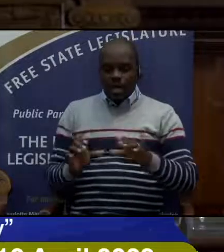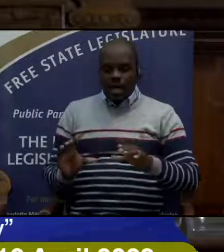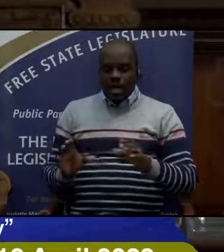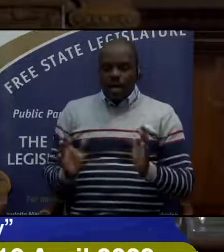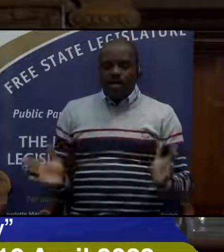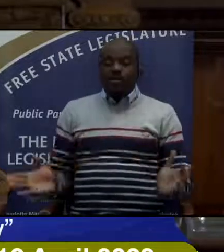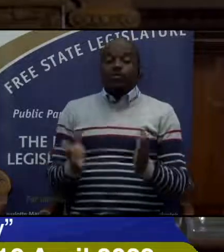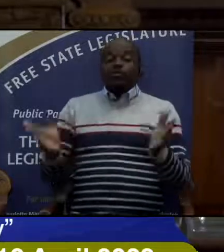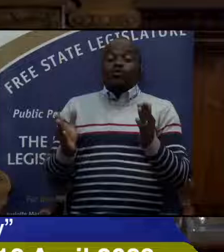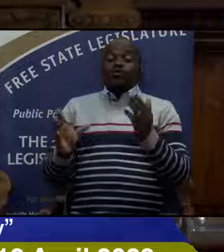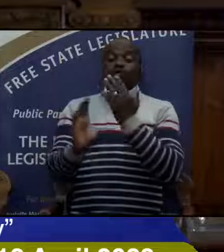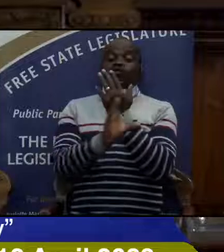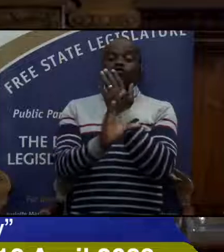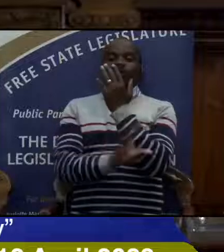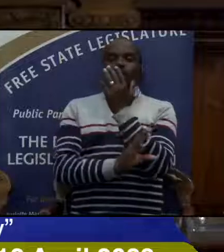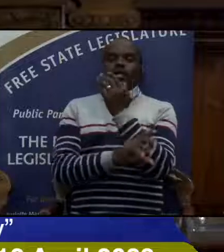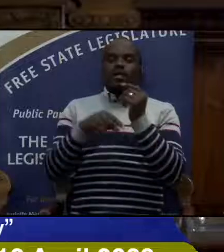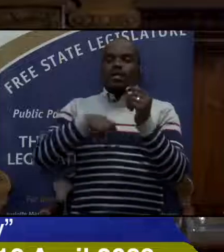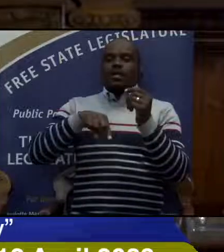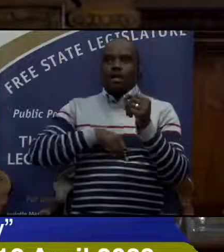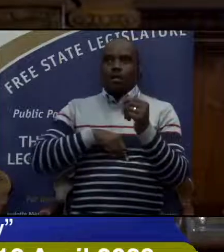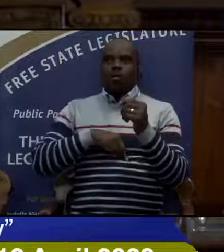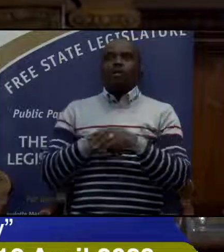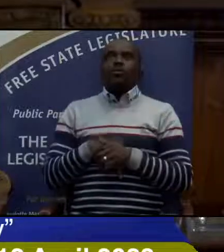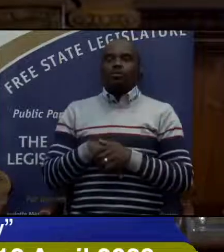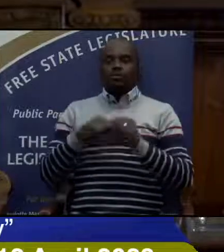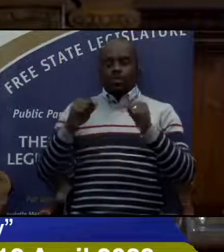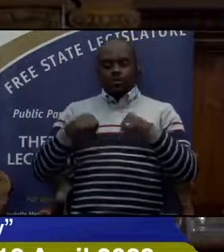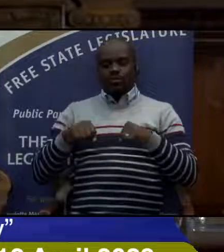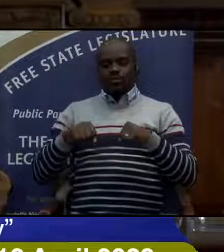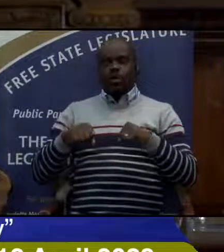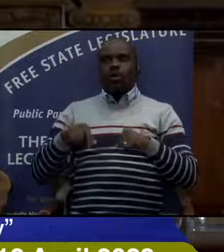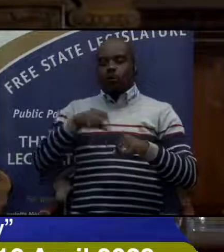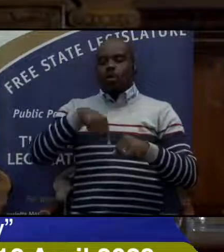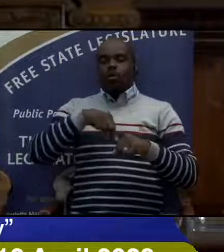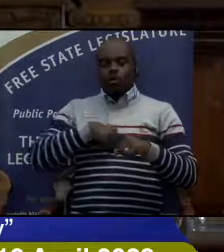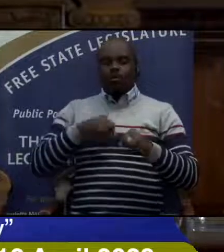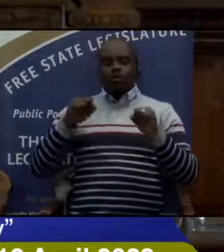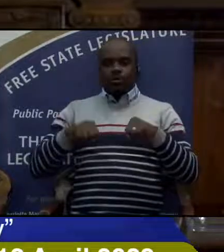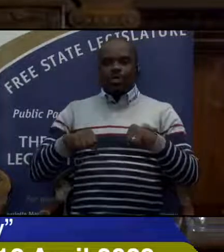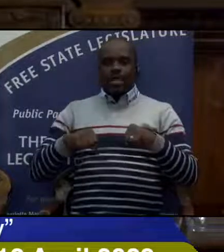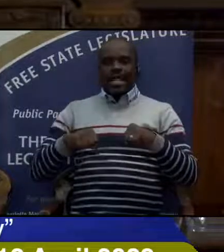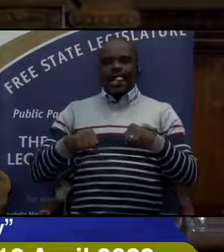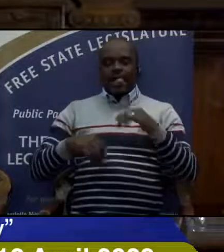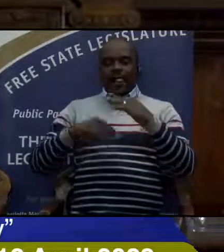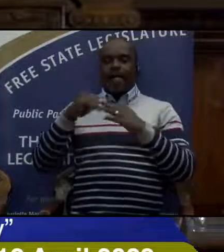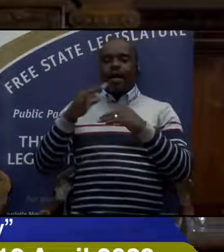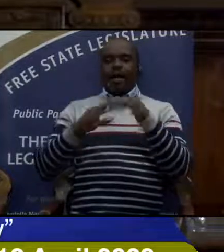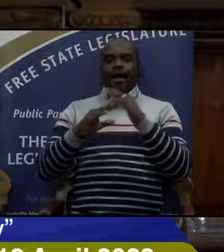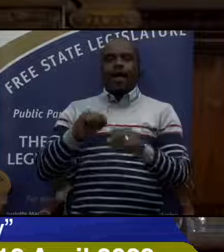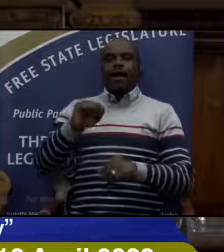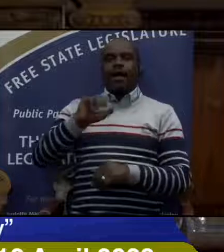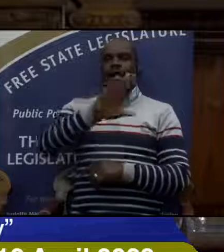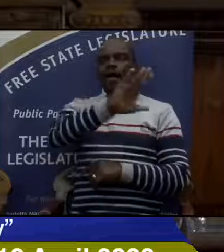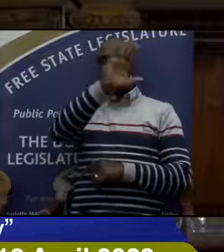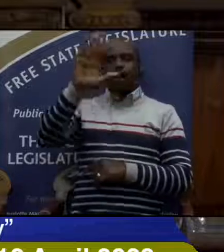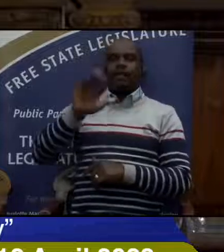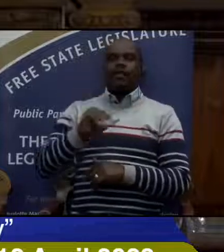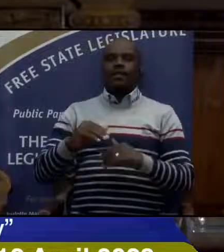united democratic South Africa able to take its rightful place as a sovereign state in the